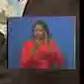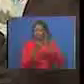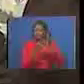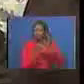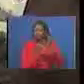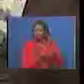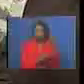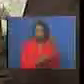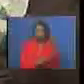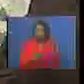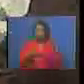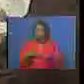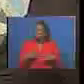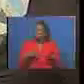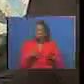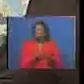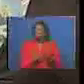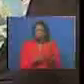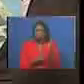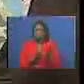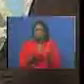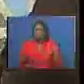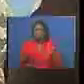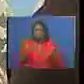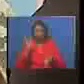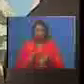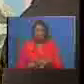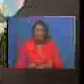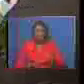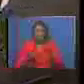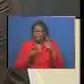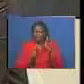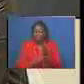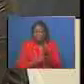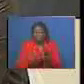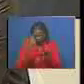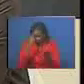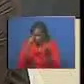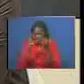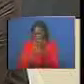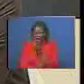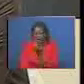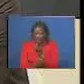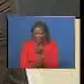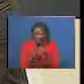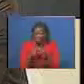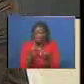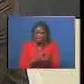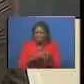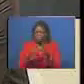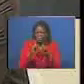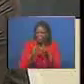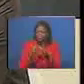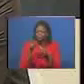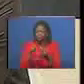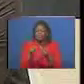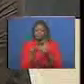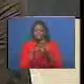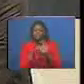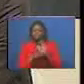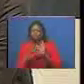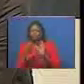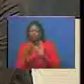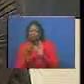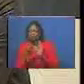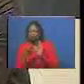continues by the way and these are all models for the country but then Fred when you talk about that particular provision of the Constitution it's